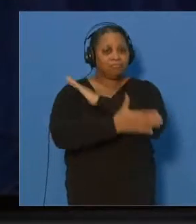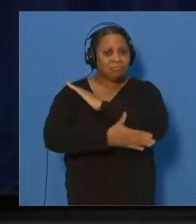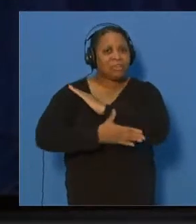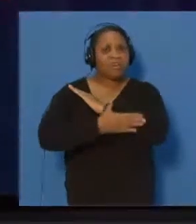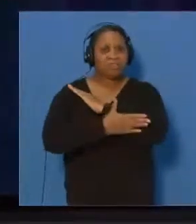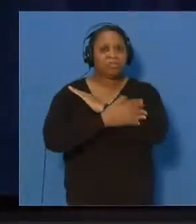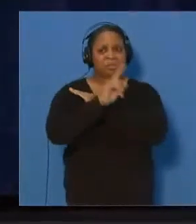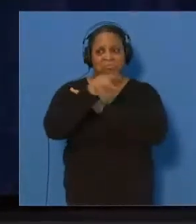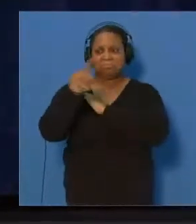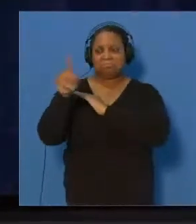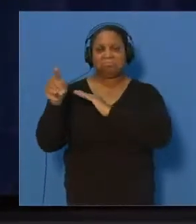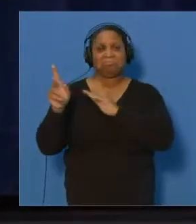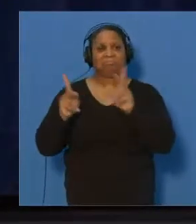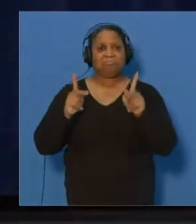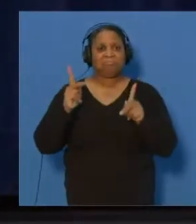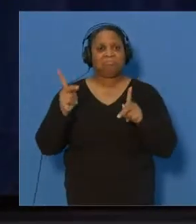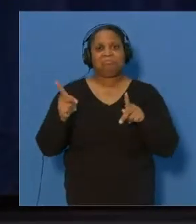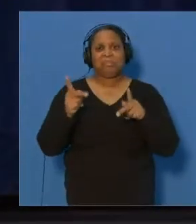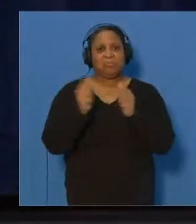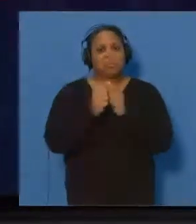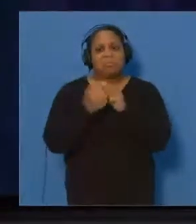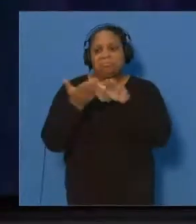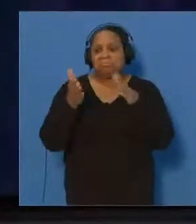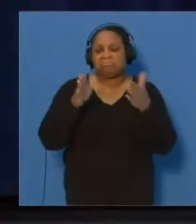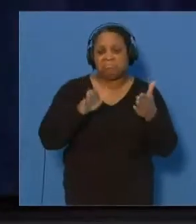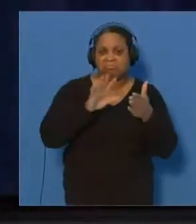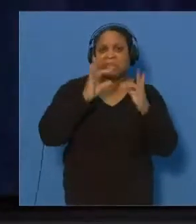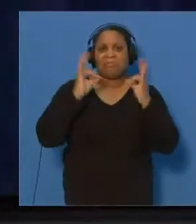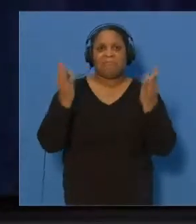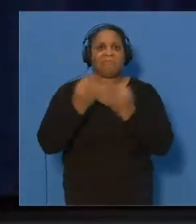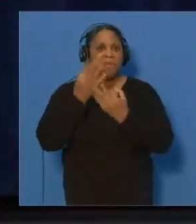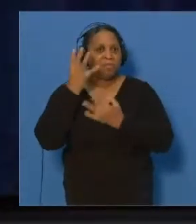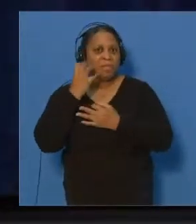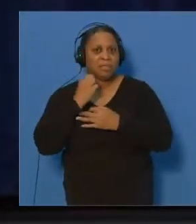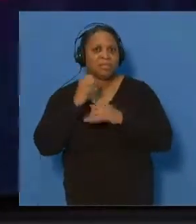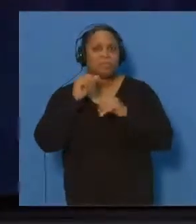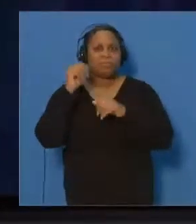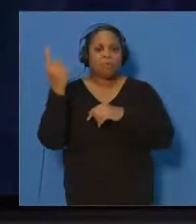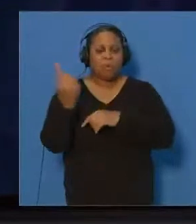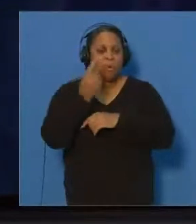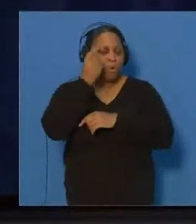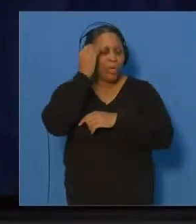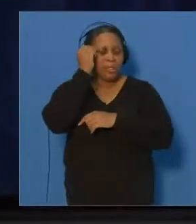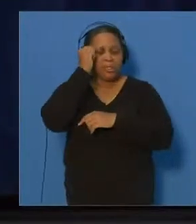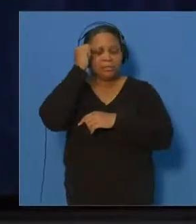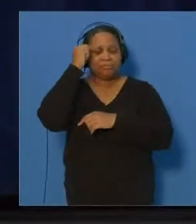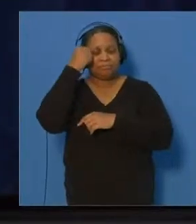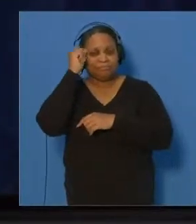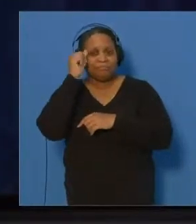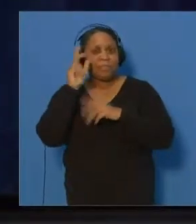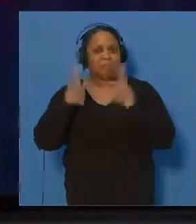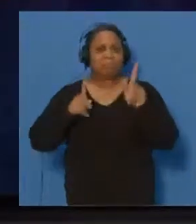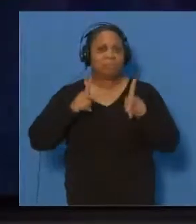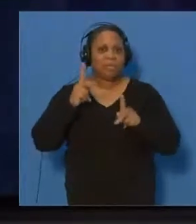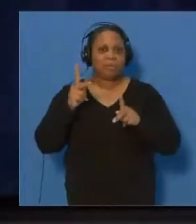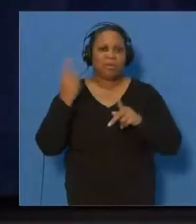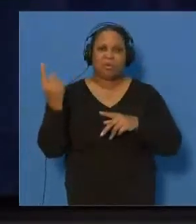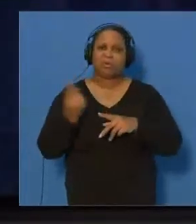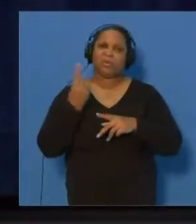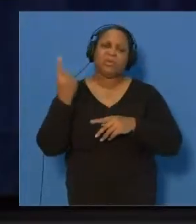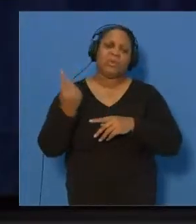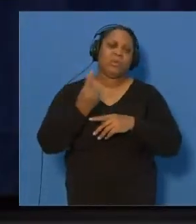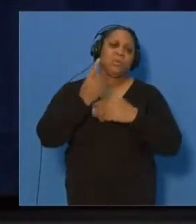pray for those persons who have lost loved ones, keep persons in your thoughts, and also, please, whatever you